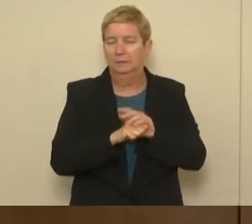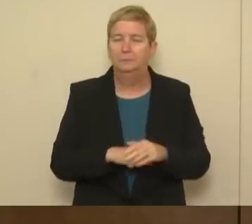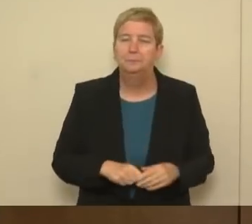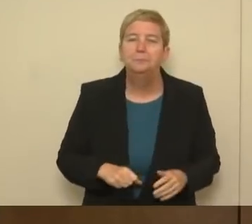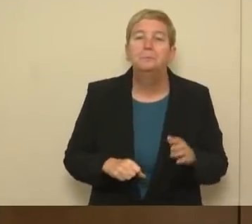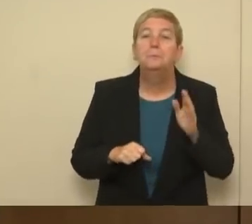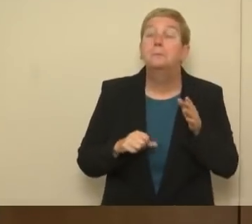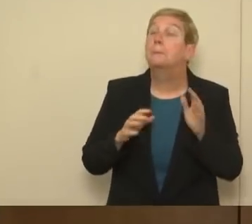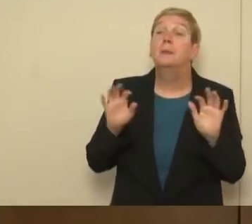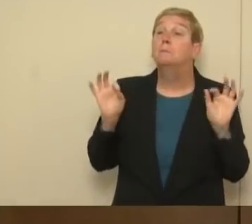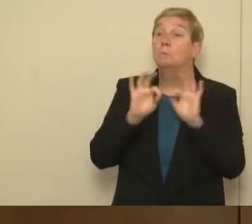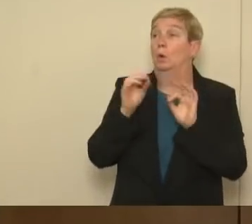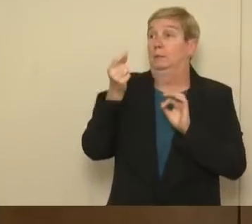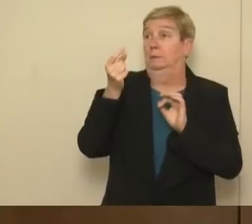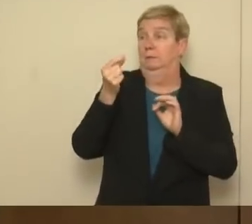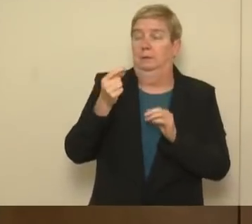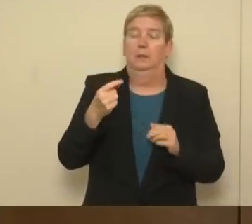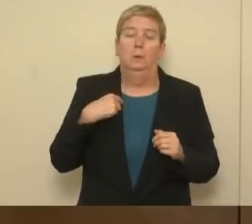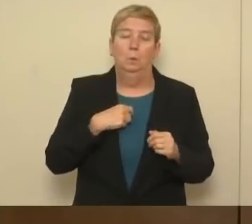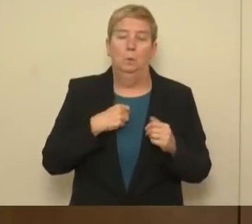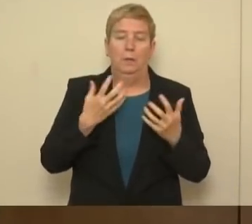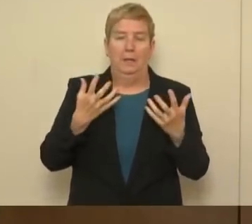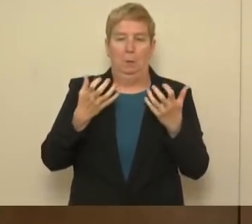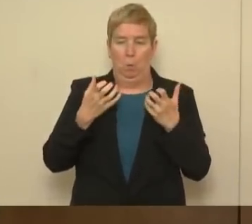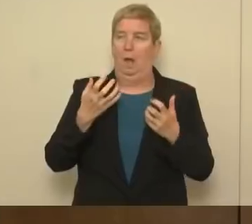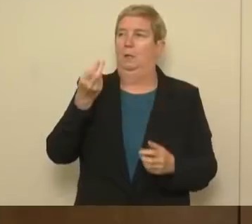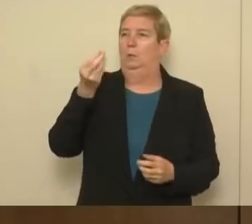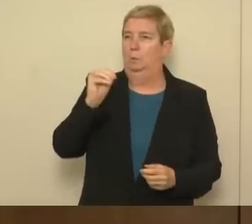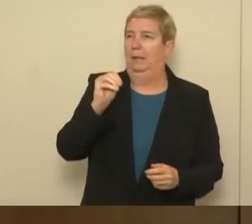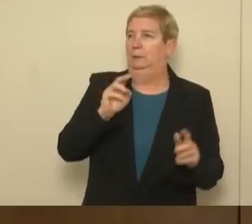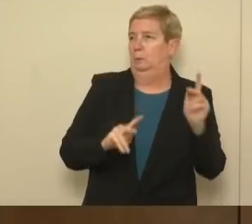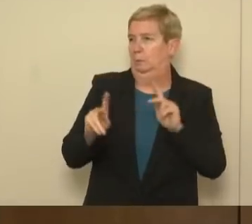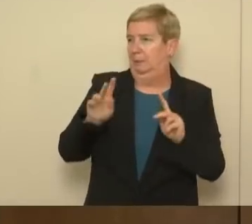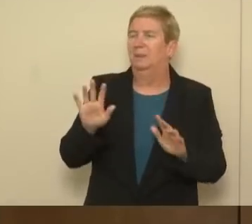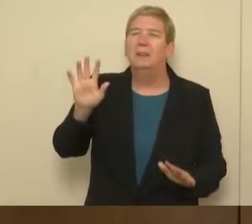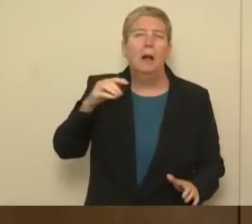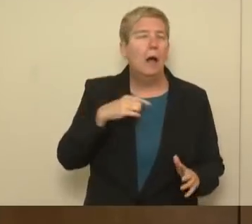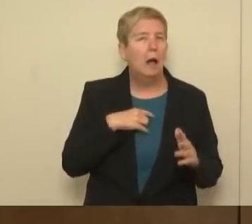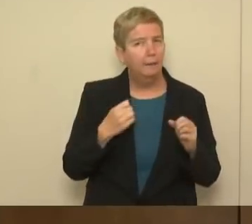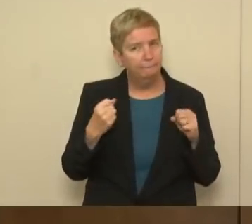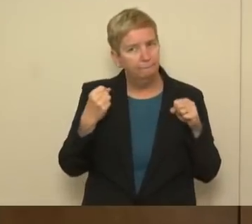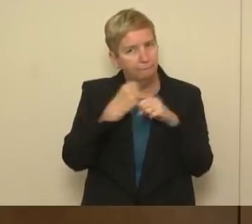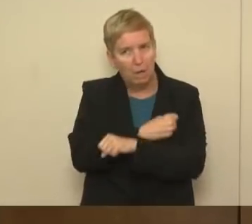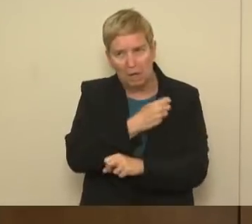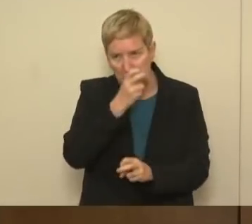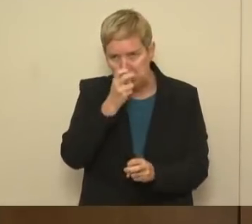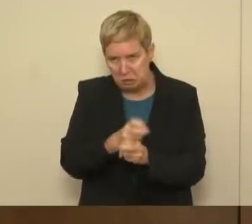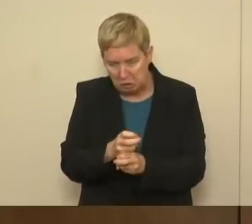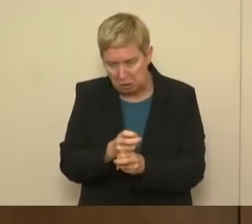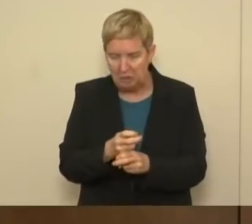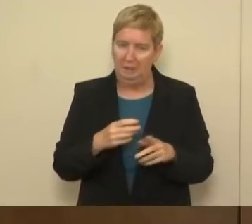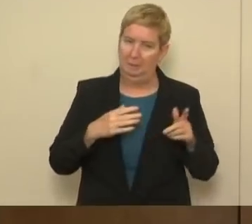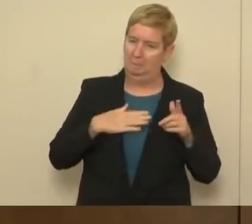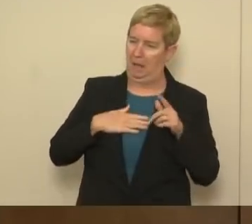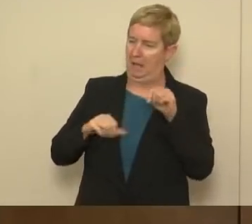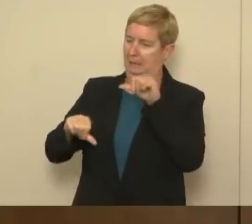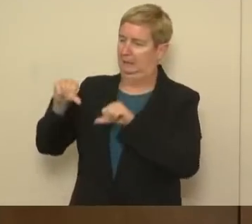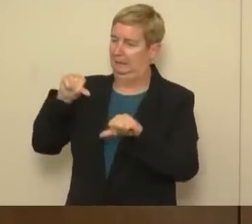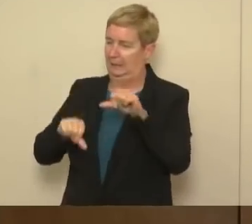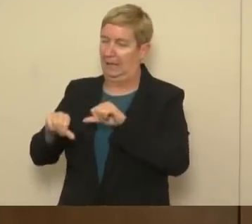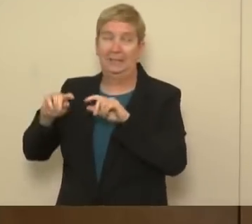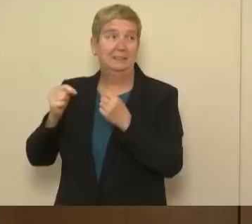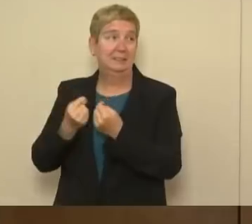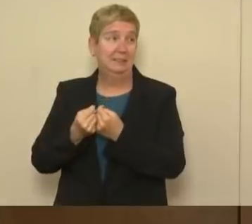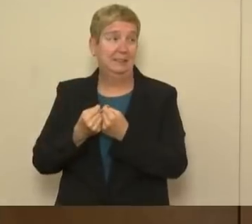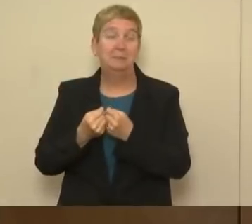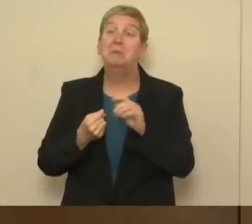this. We want New Mexicans. I've really fought very hard for this, and my science team, you can actually, here's a